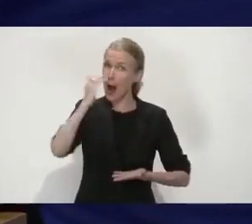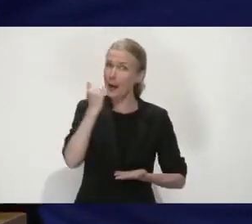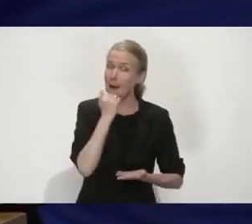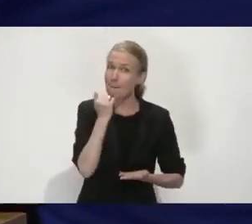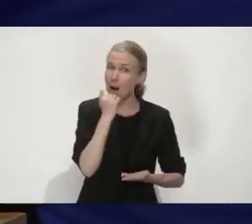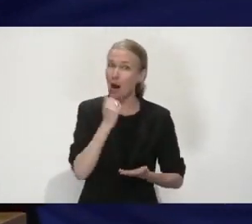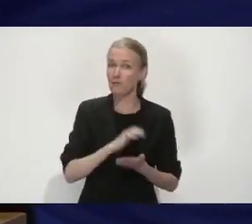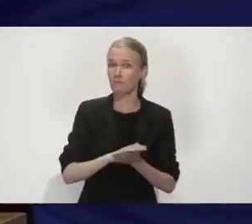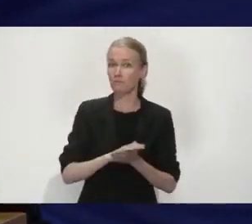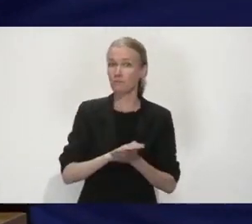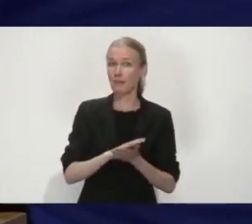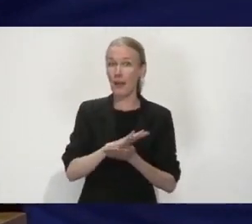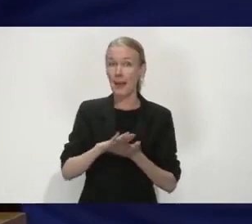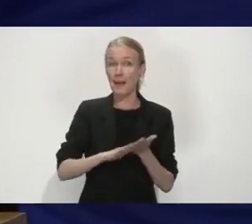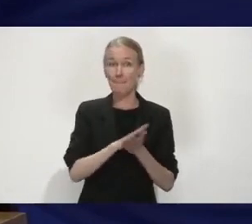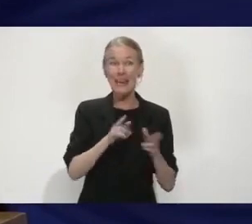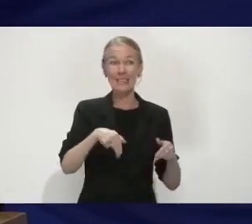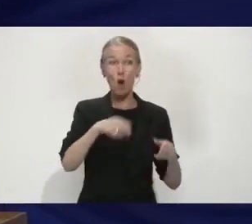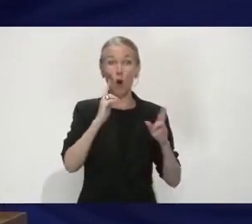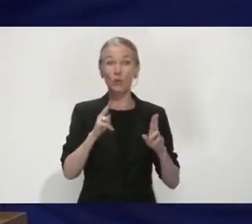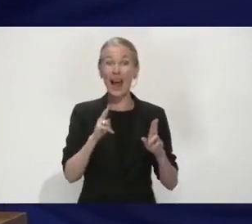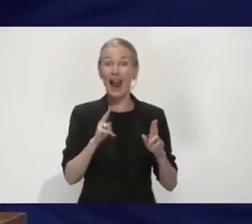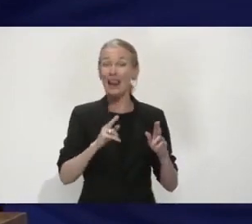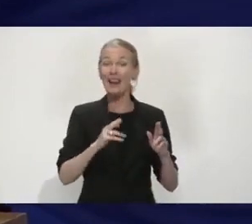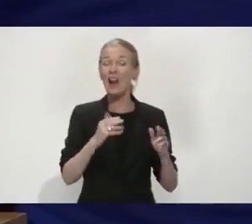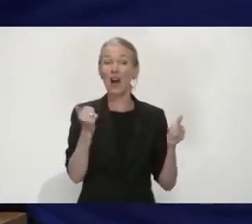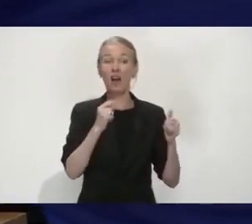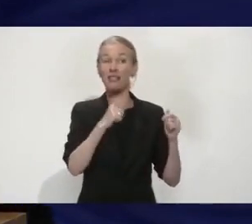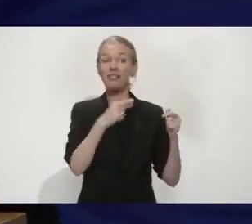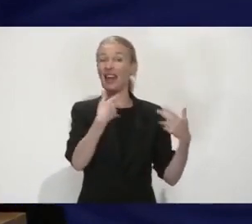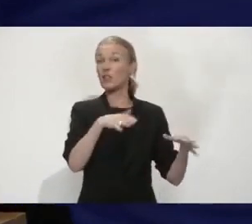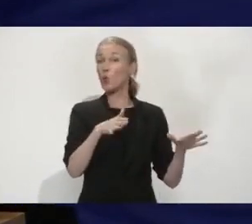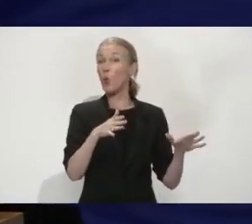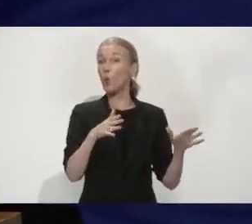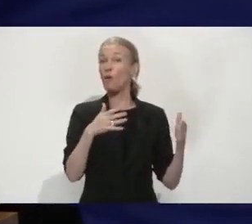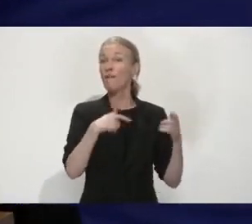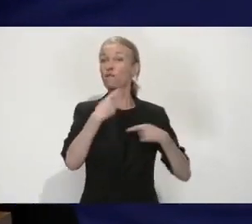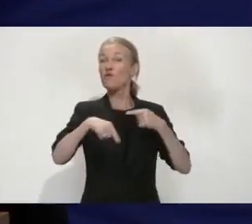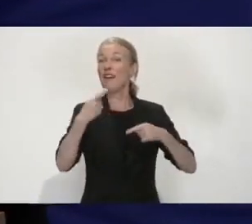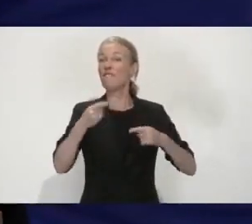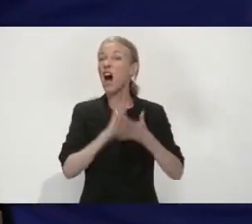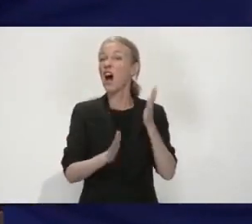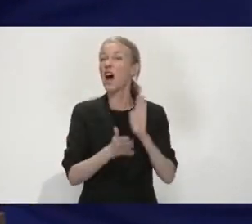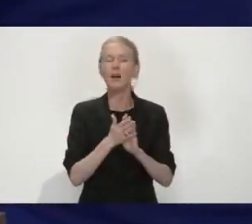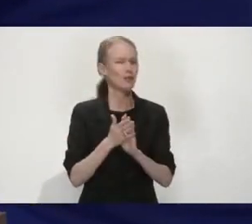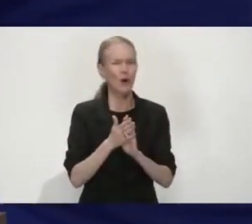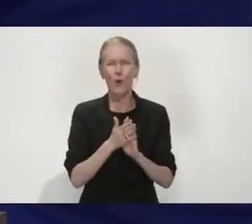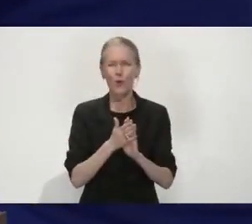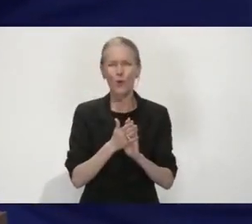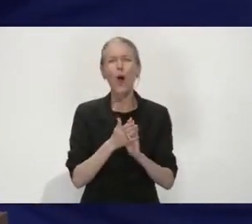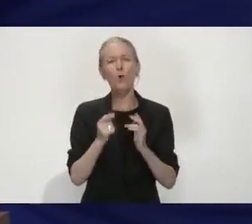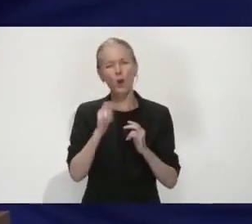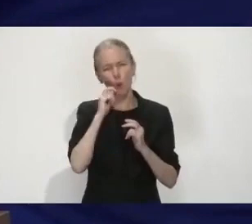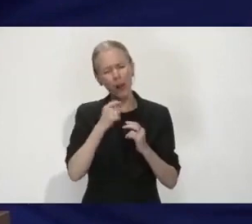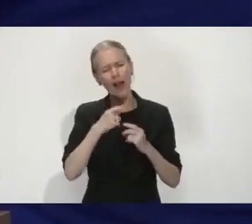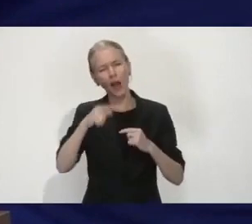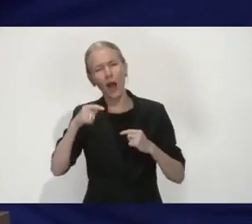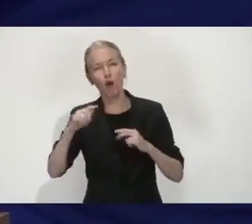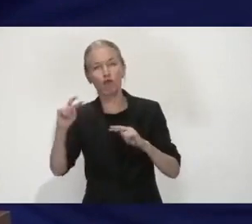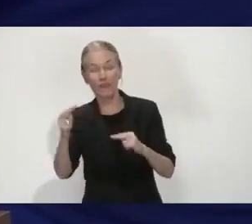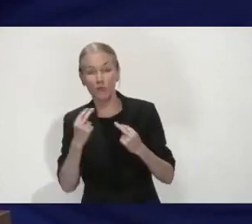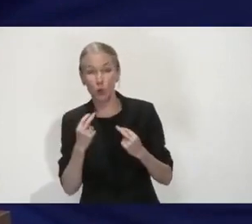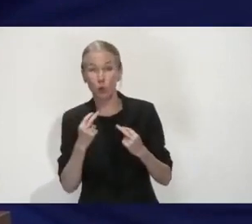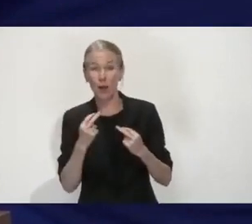that is that it forever? That is something that we need to continue to look at. But one of the things that we are saying at the moment,